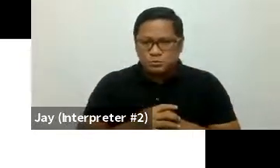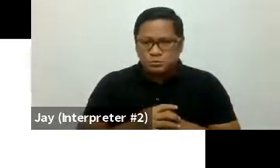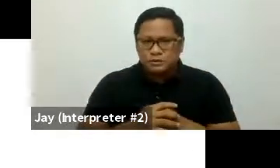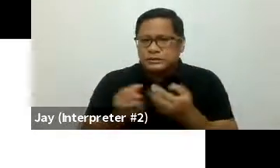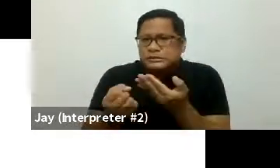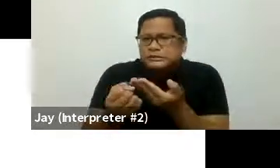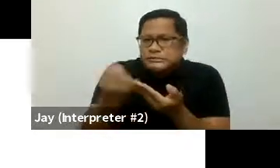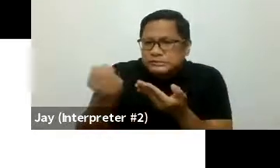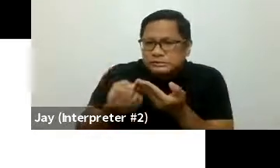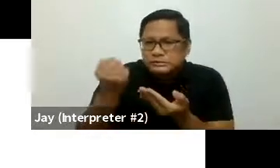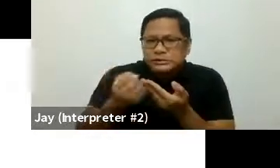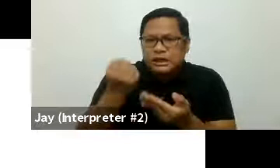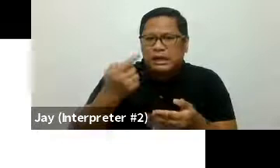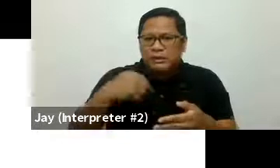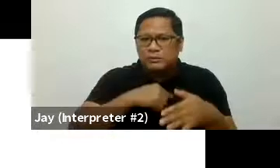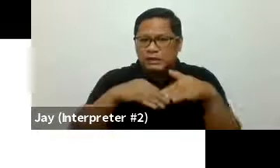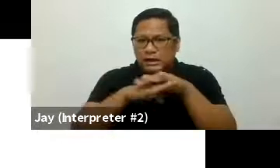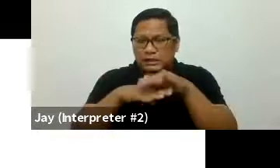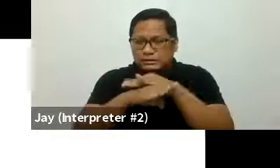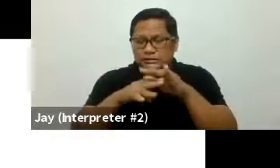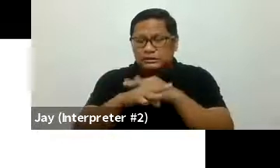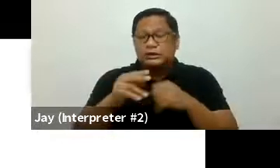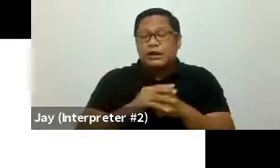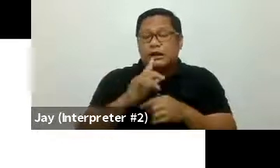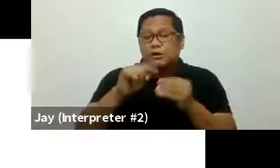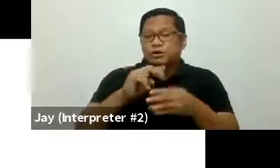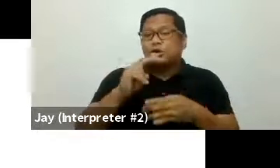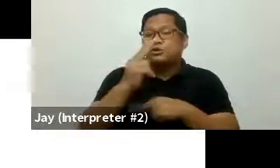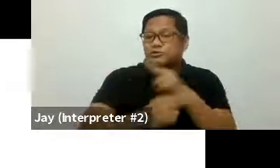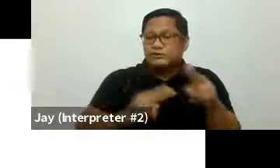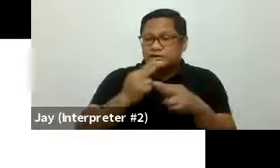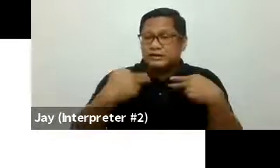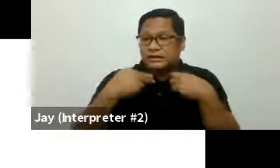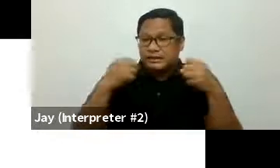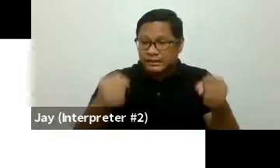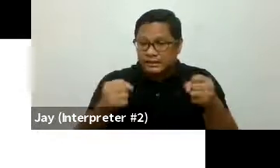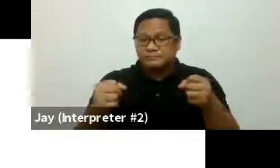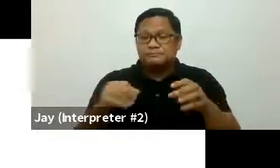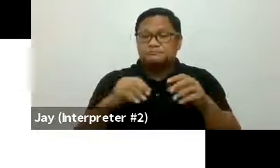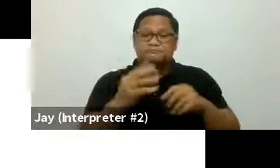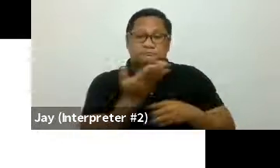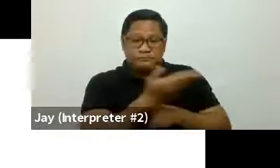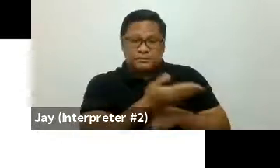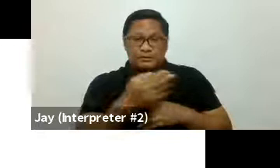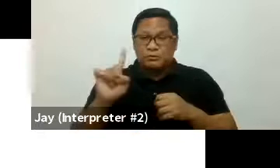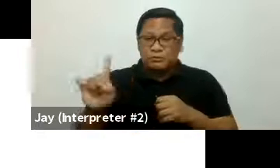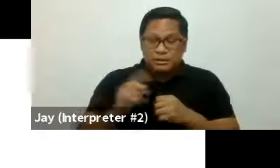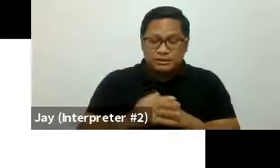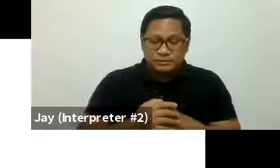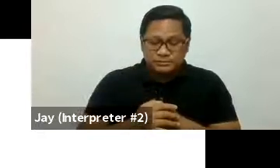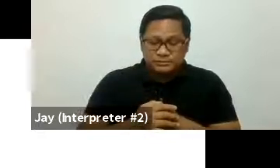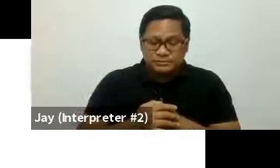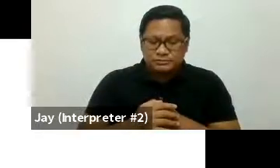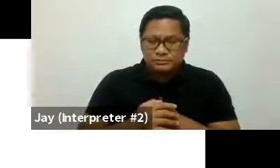simplifies our explanation when we talk about universal health coverage. So it basically means one, and I think Val has